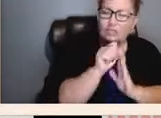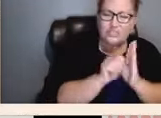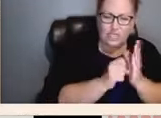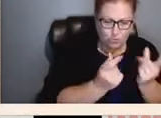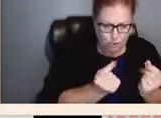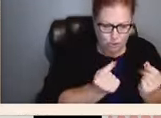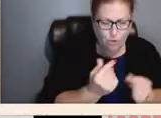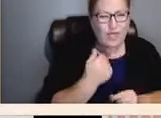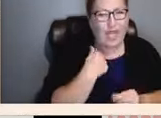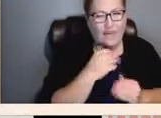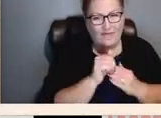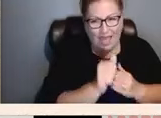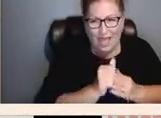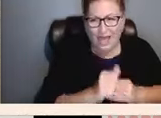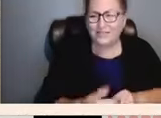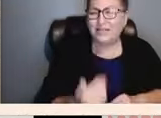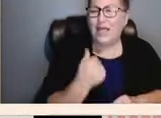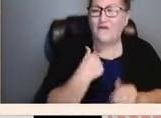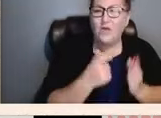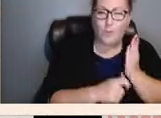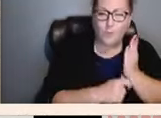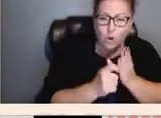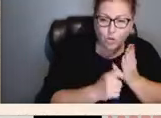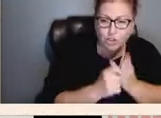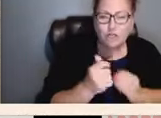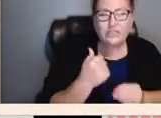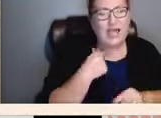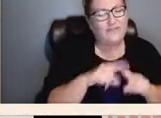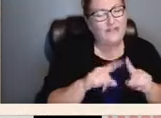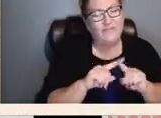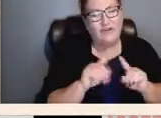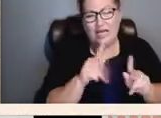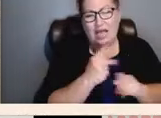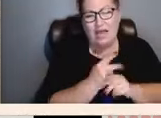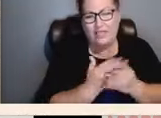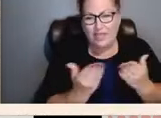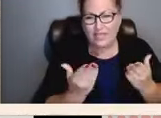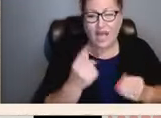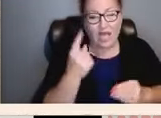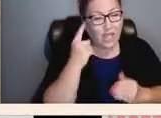there, there's brochures, there's all type of stuff. So I think researching,